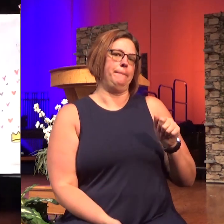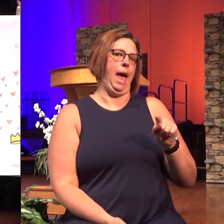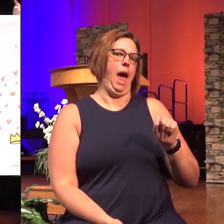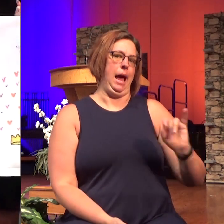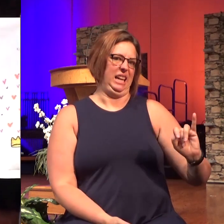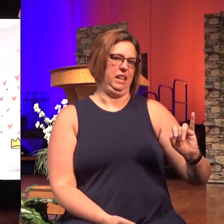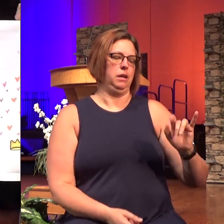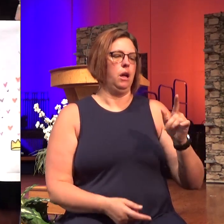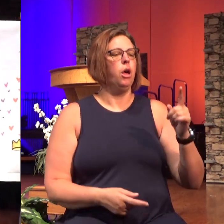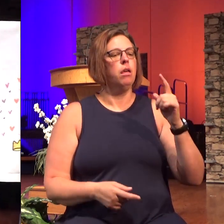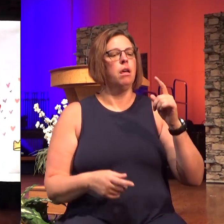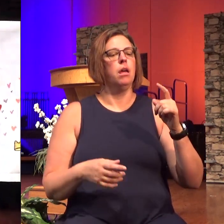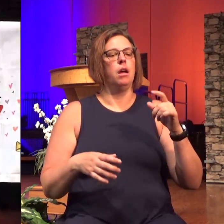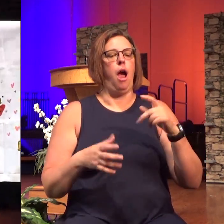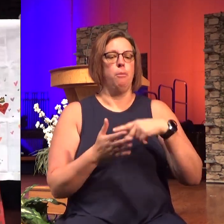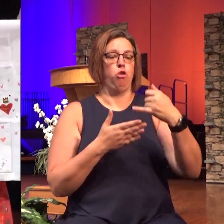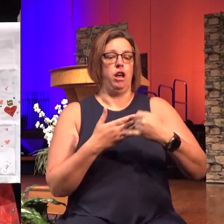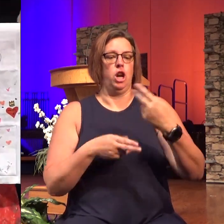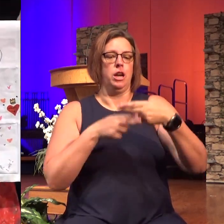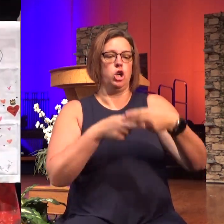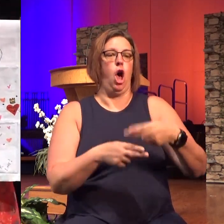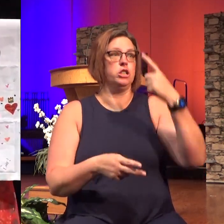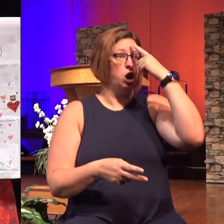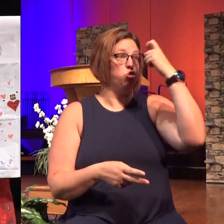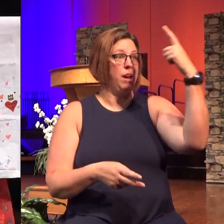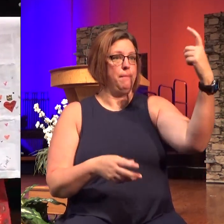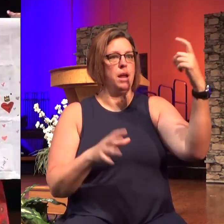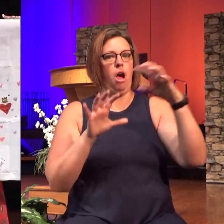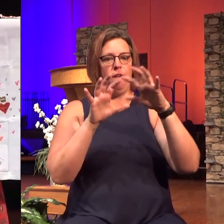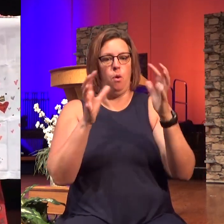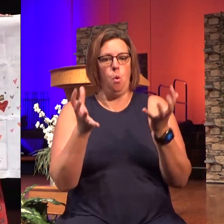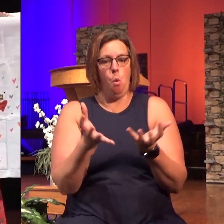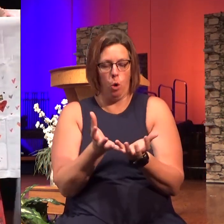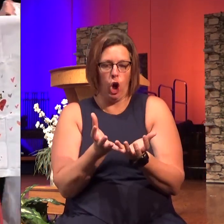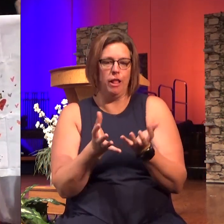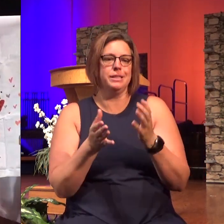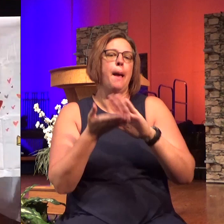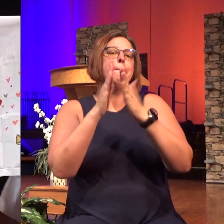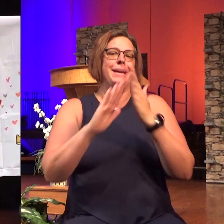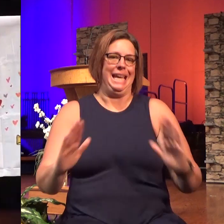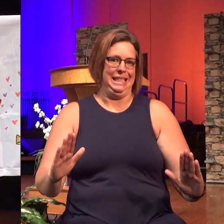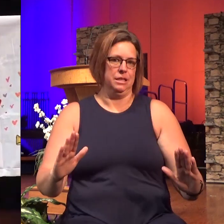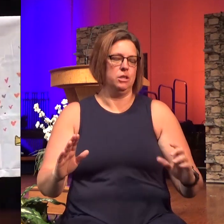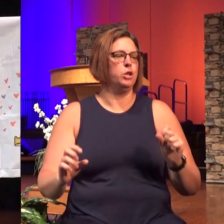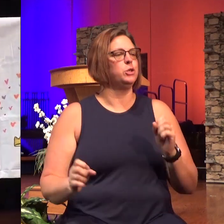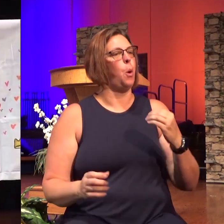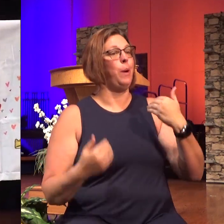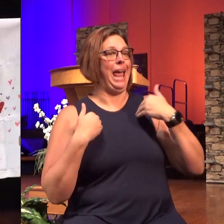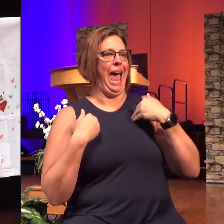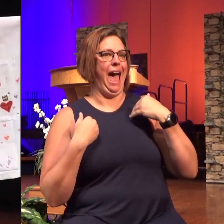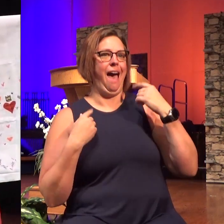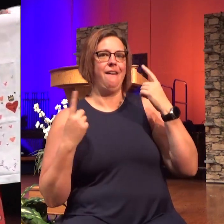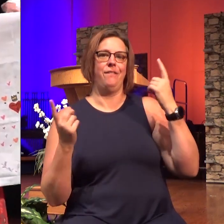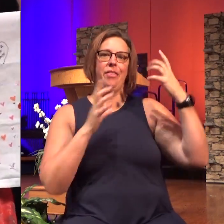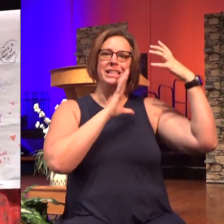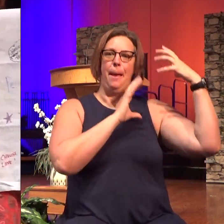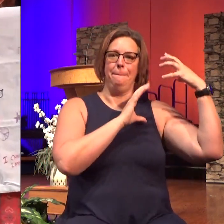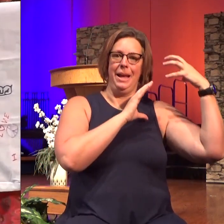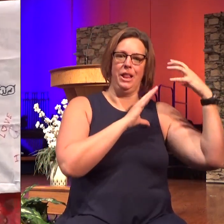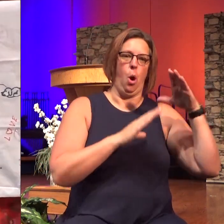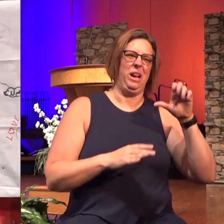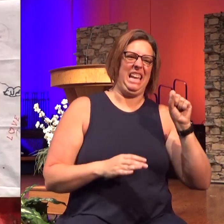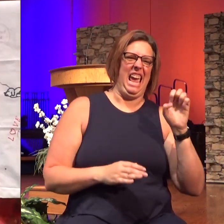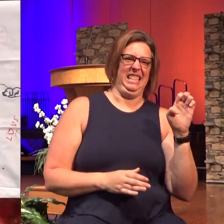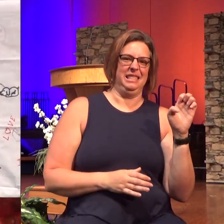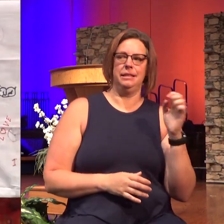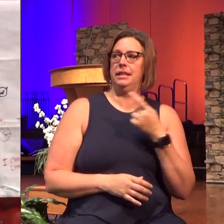called Dreaming of World Peace. So we got dreams, sleep, pillow, pillowcase, and we have been